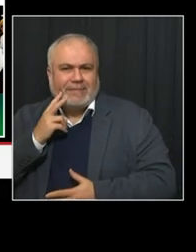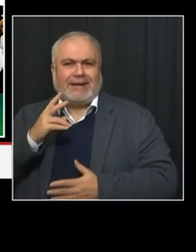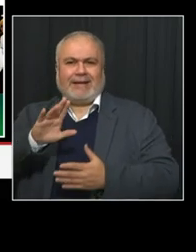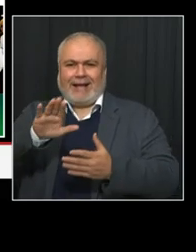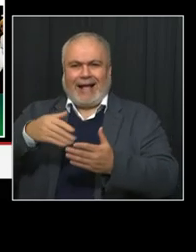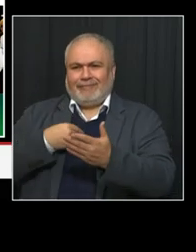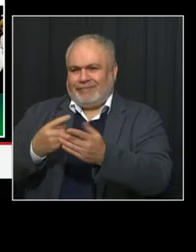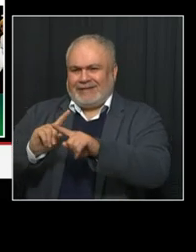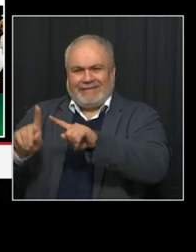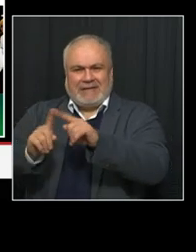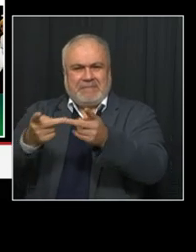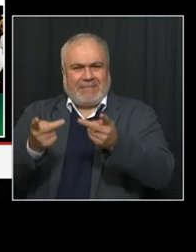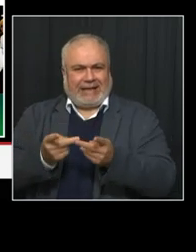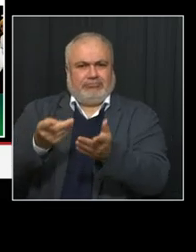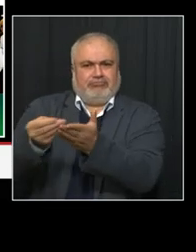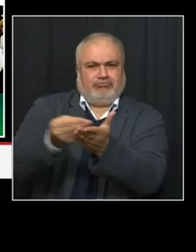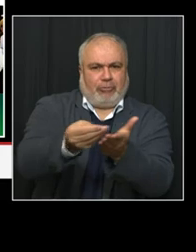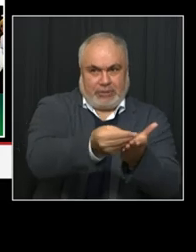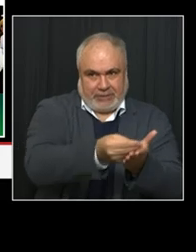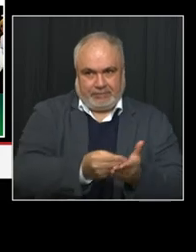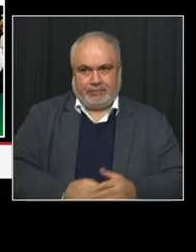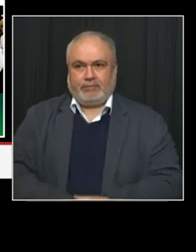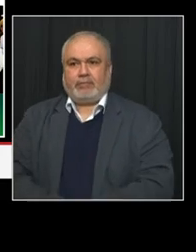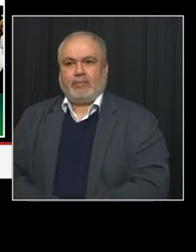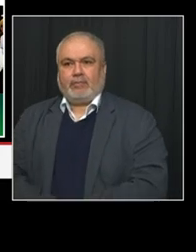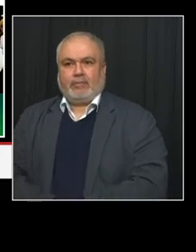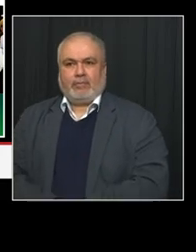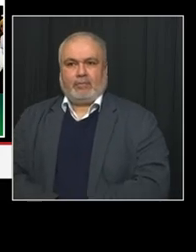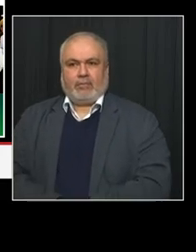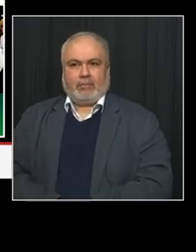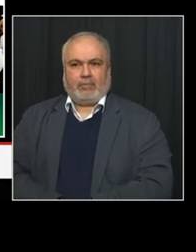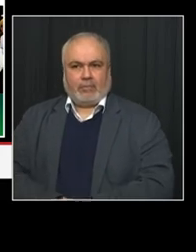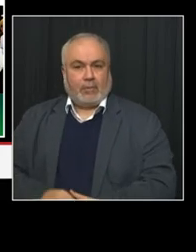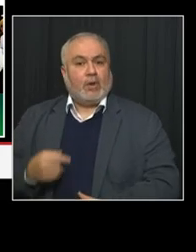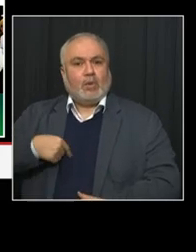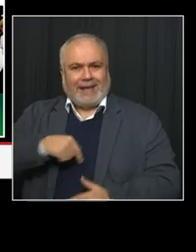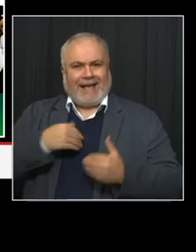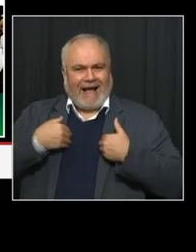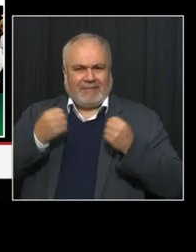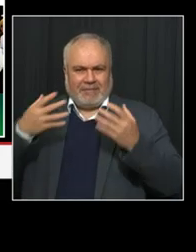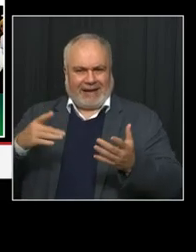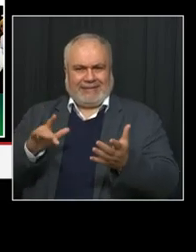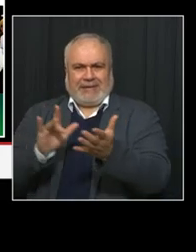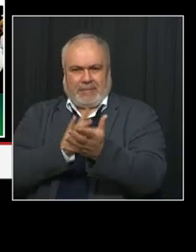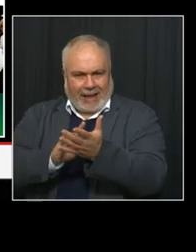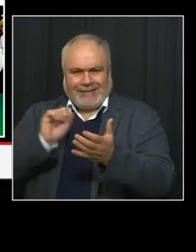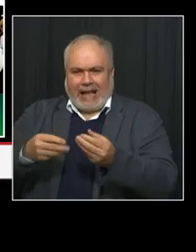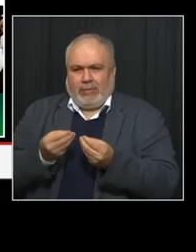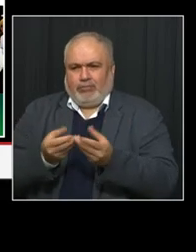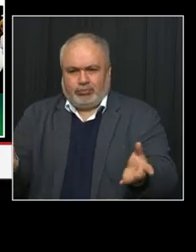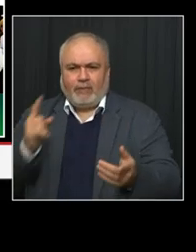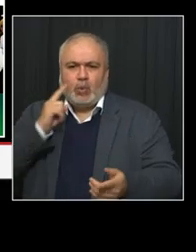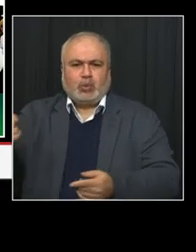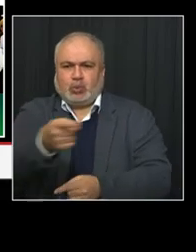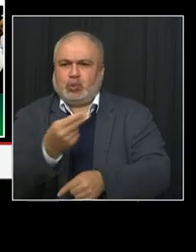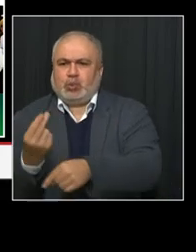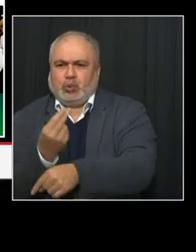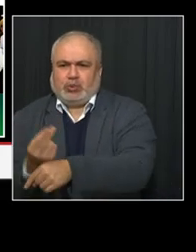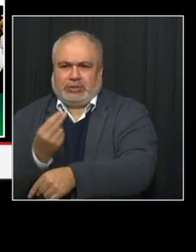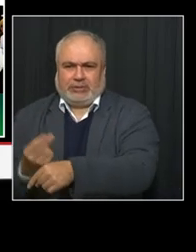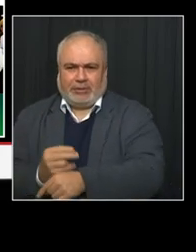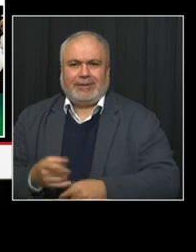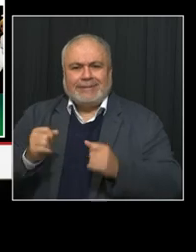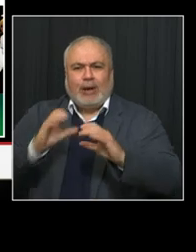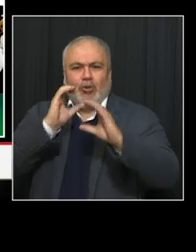the COVID pandemic to make sure that you could still access your friends, your family, and importantly, your doctors and other necessary